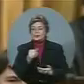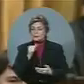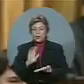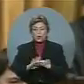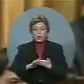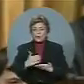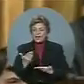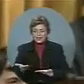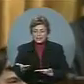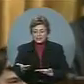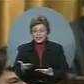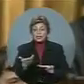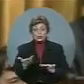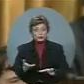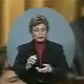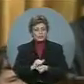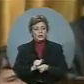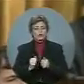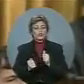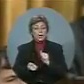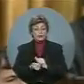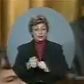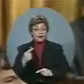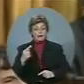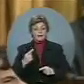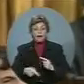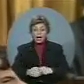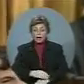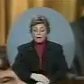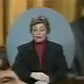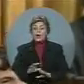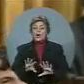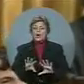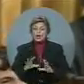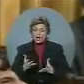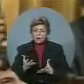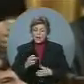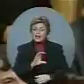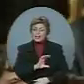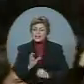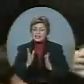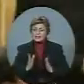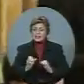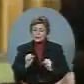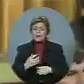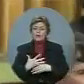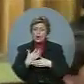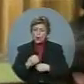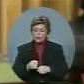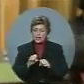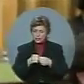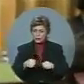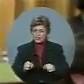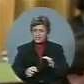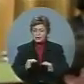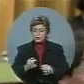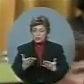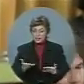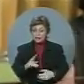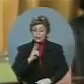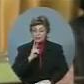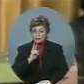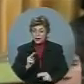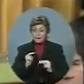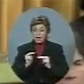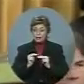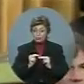How can Canadians have faith in the judicial system that it will be fair and impartial when our selection process is now about